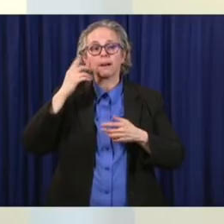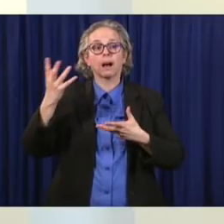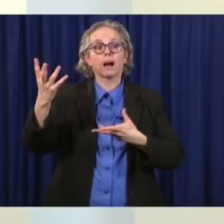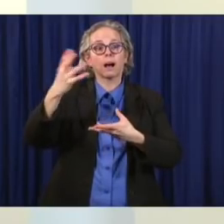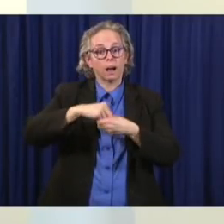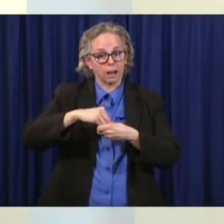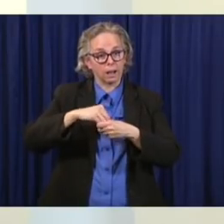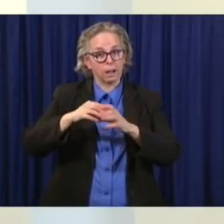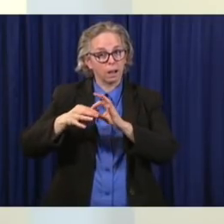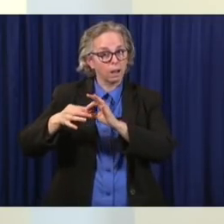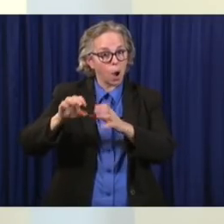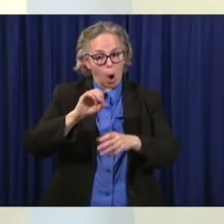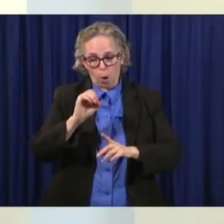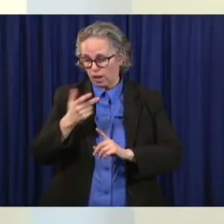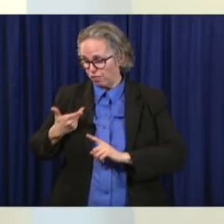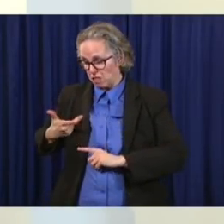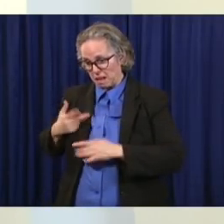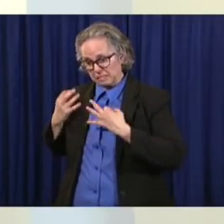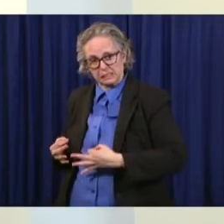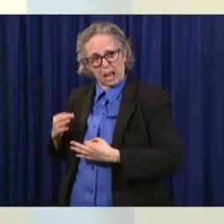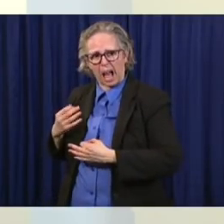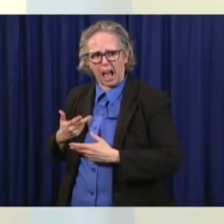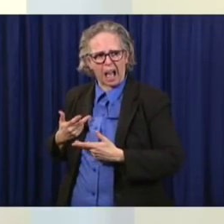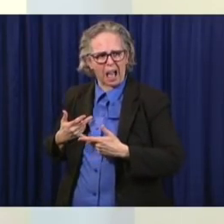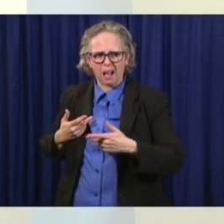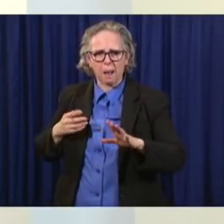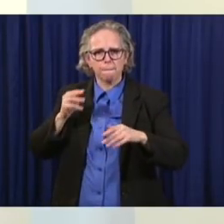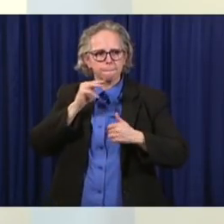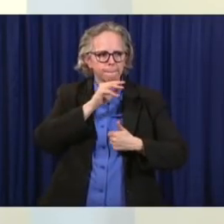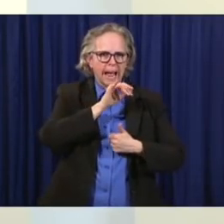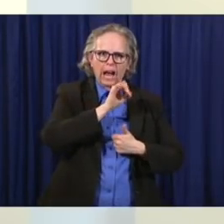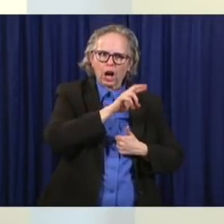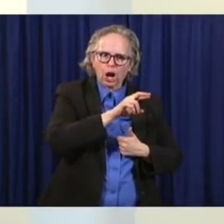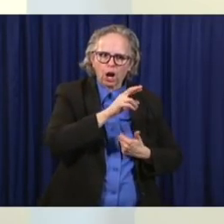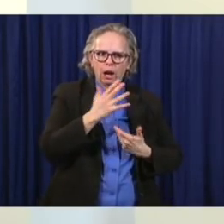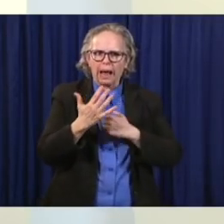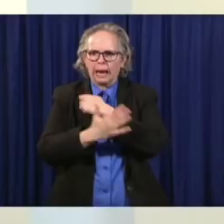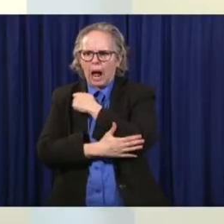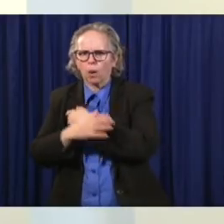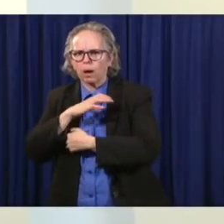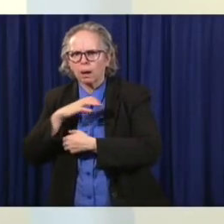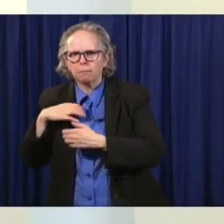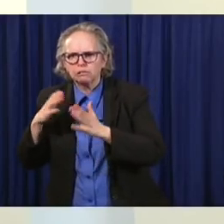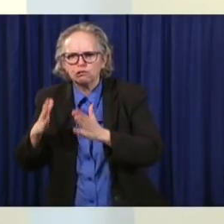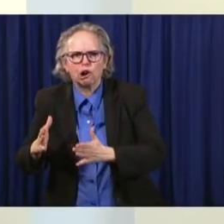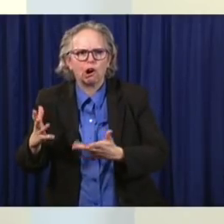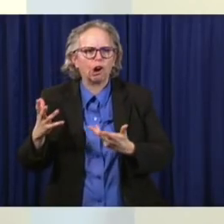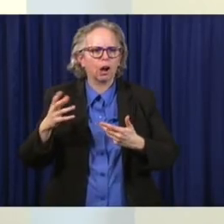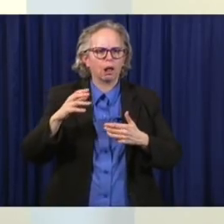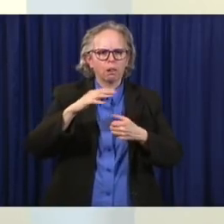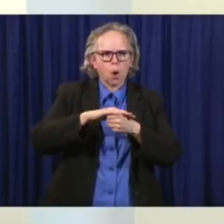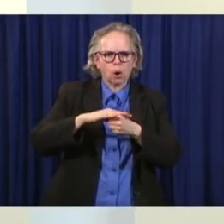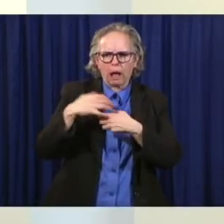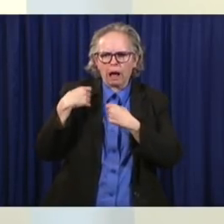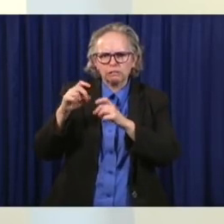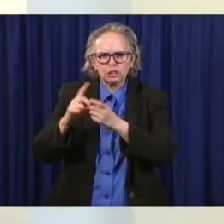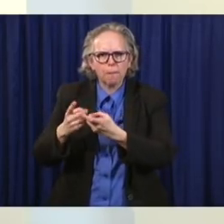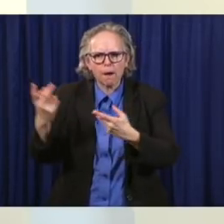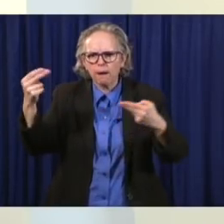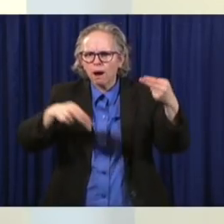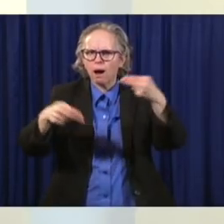mayors and county commissioners and local health departments. It's hospitals. But the news now is that when this first